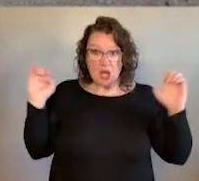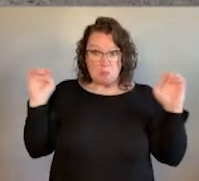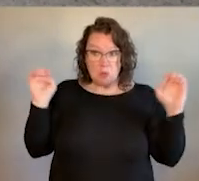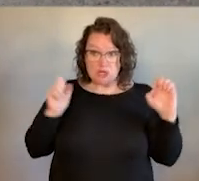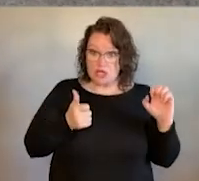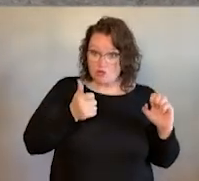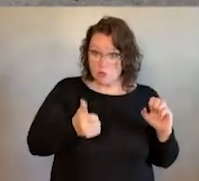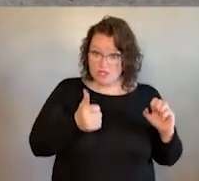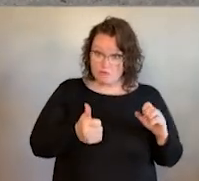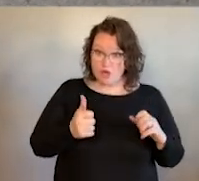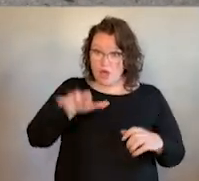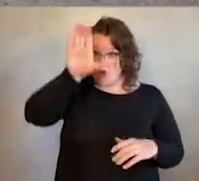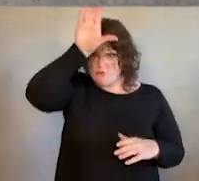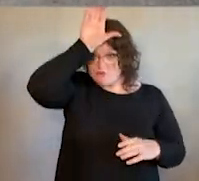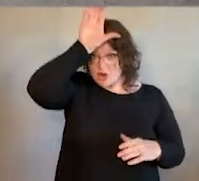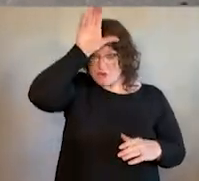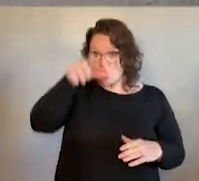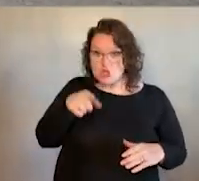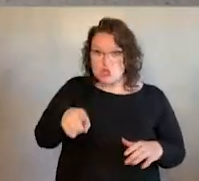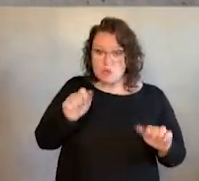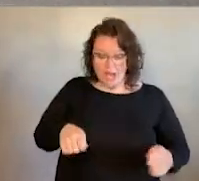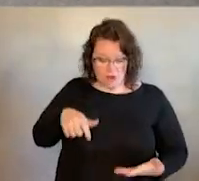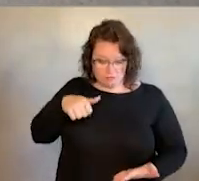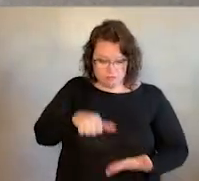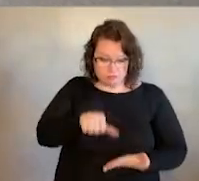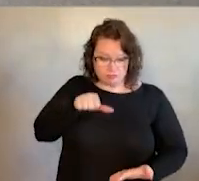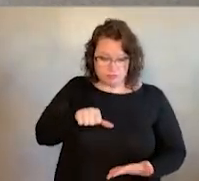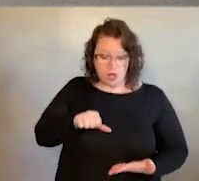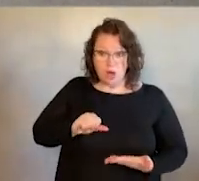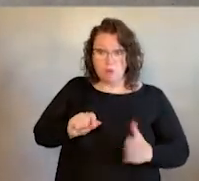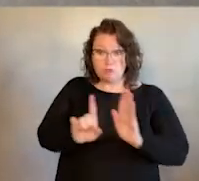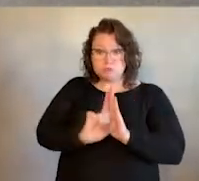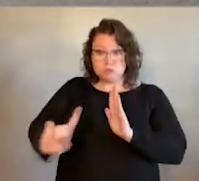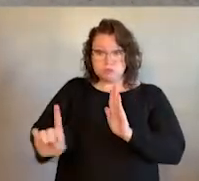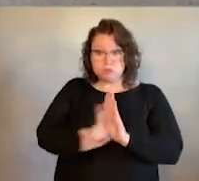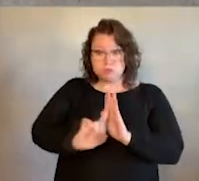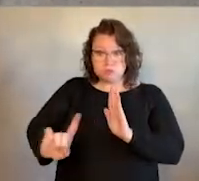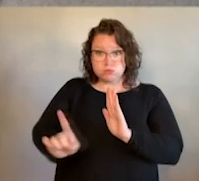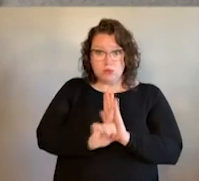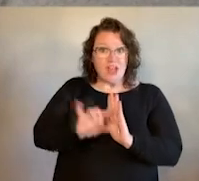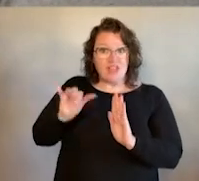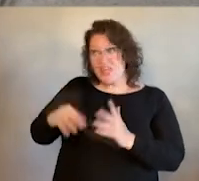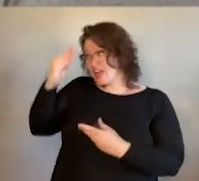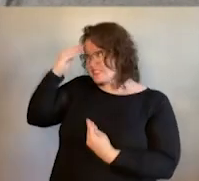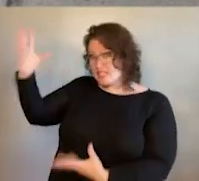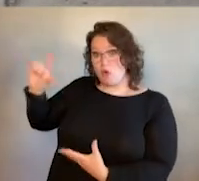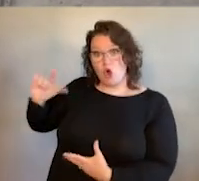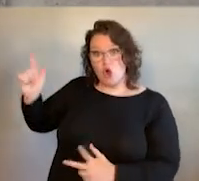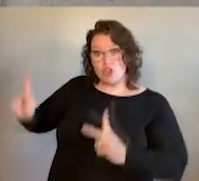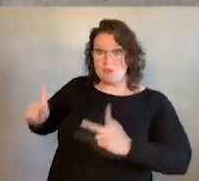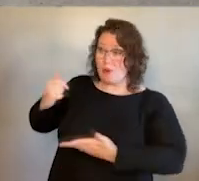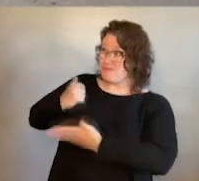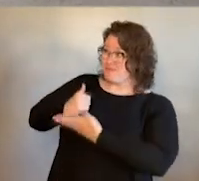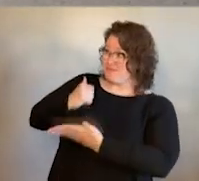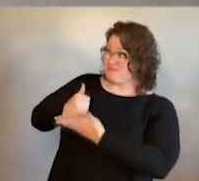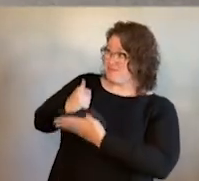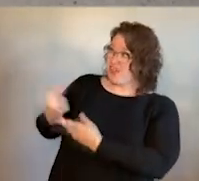as a fireman, you could actually set this off, and that would let other people know to come get